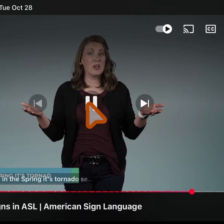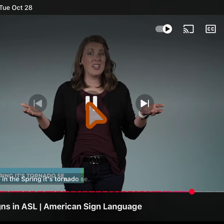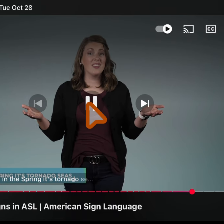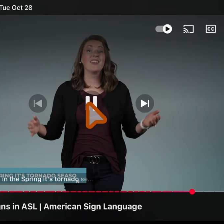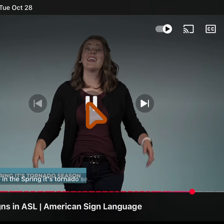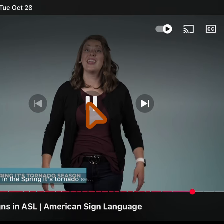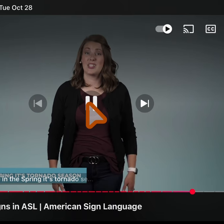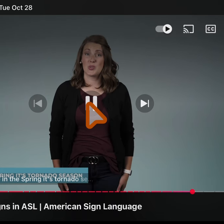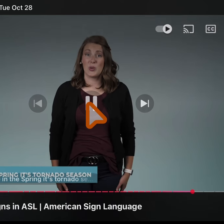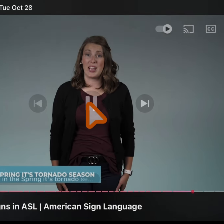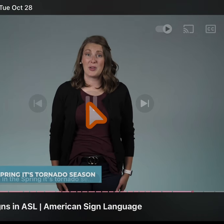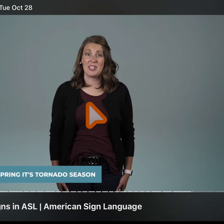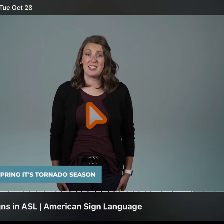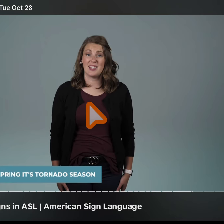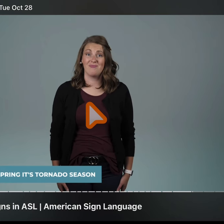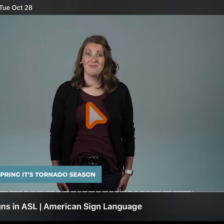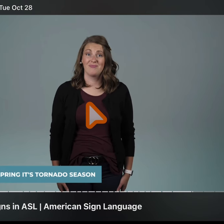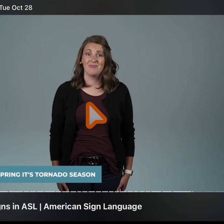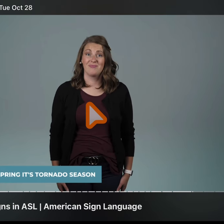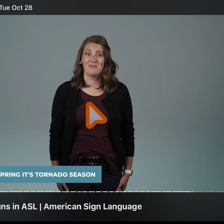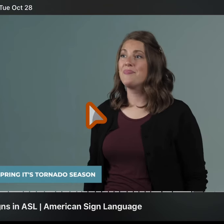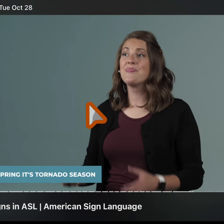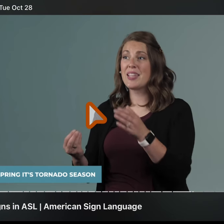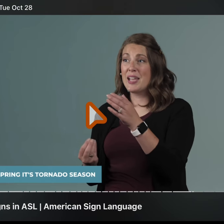Here in the spring, it's tornado season.